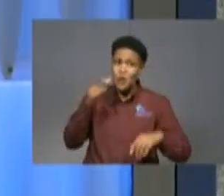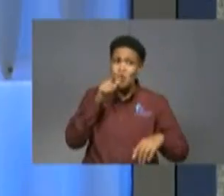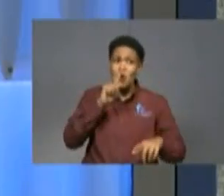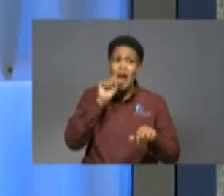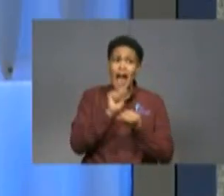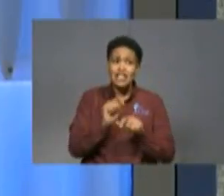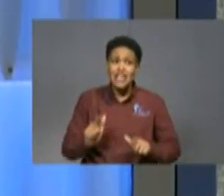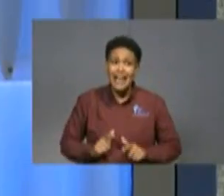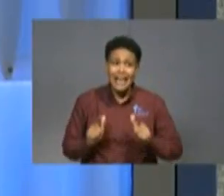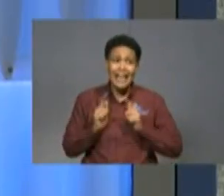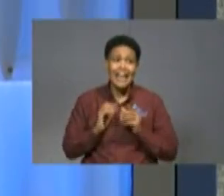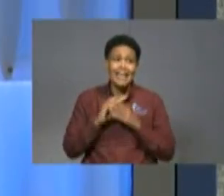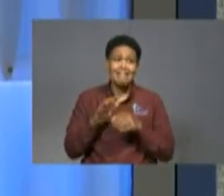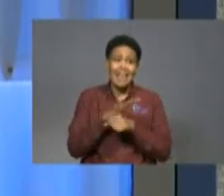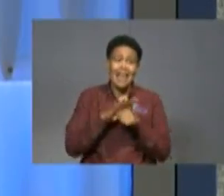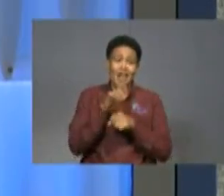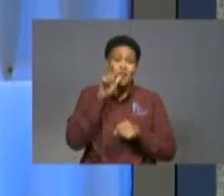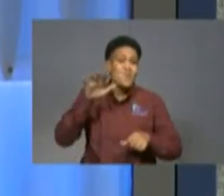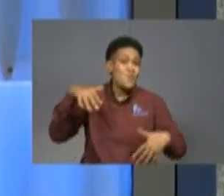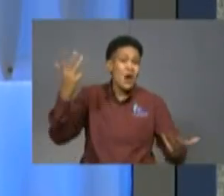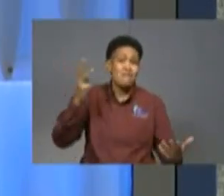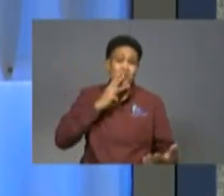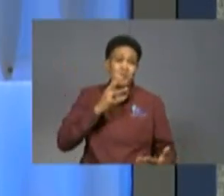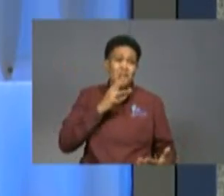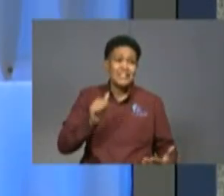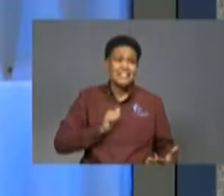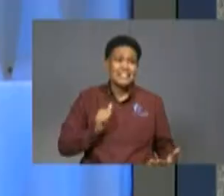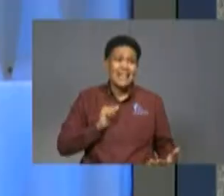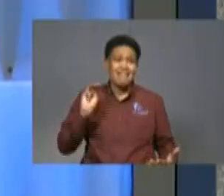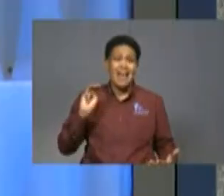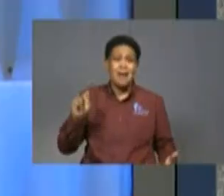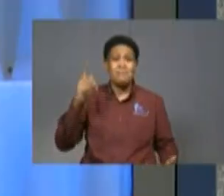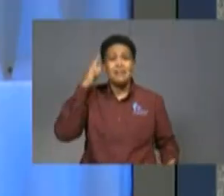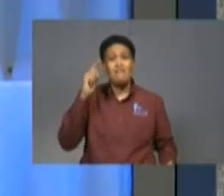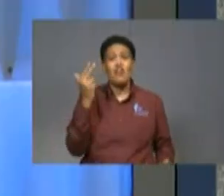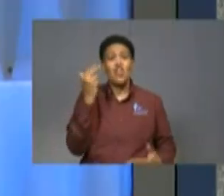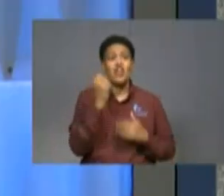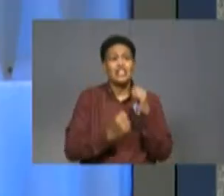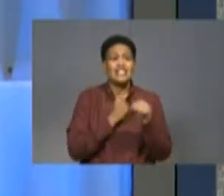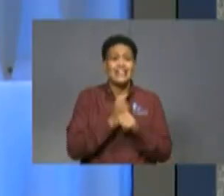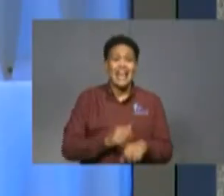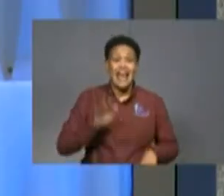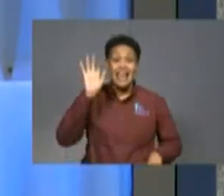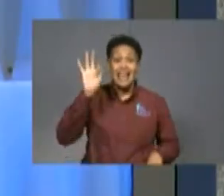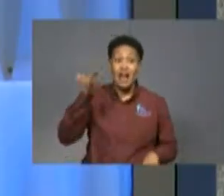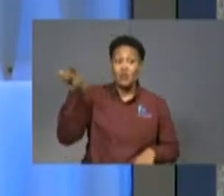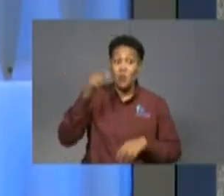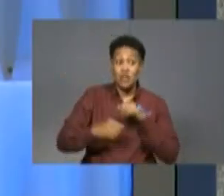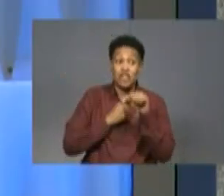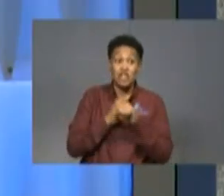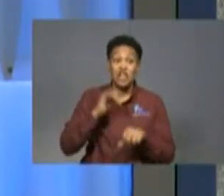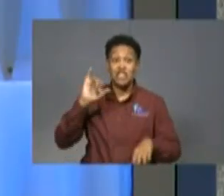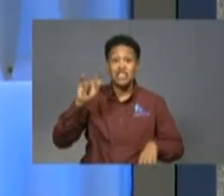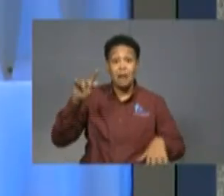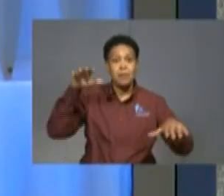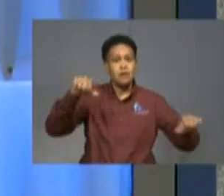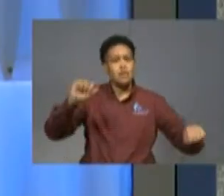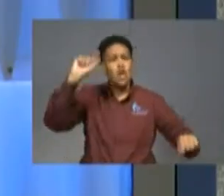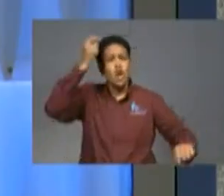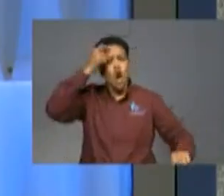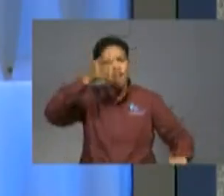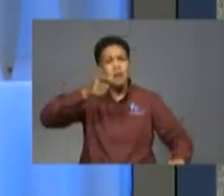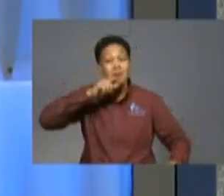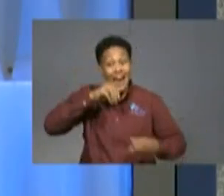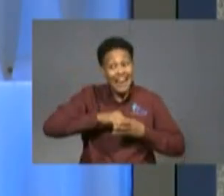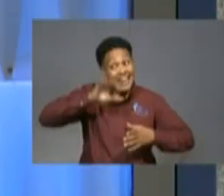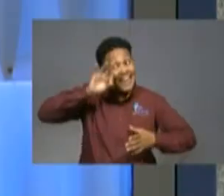actually live in constituencies that have not had water, I've been an MP for 13 years. 9 of those years, the JLP has been in government. And in